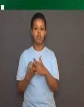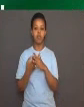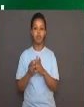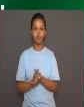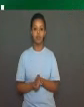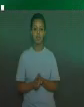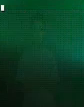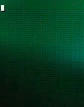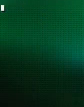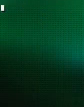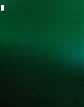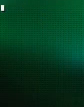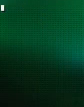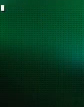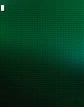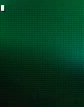Begin.